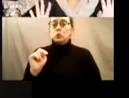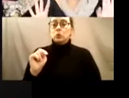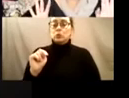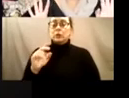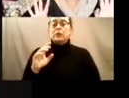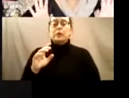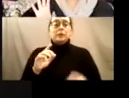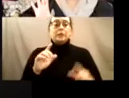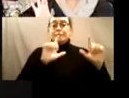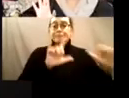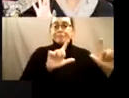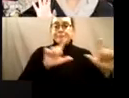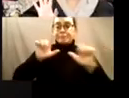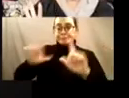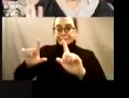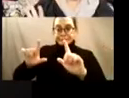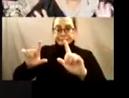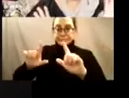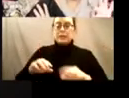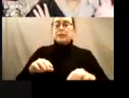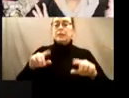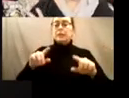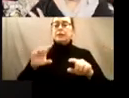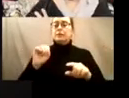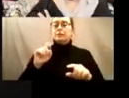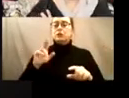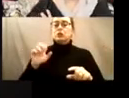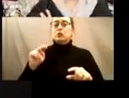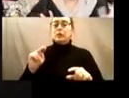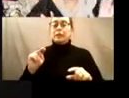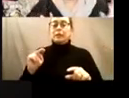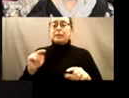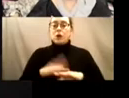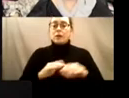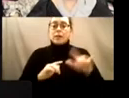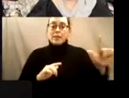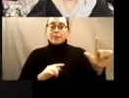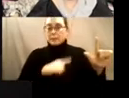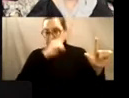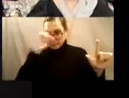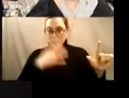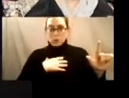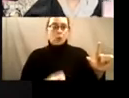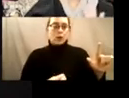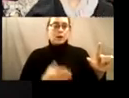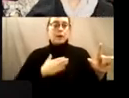of 2 screens. On the left is the black and white of my